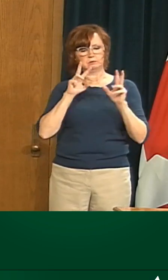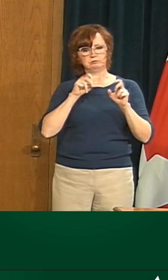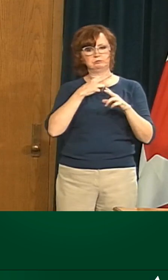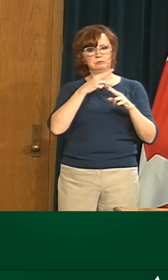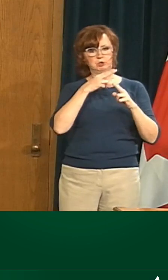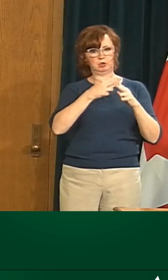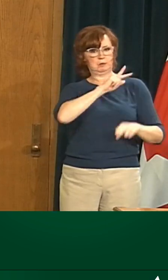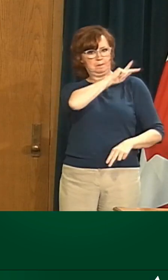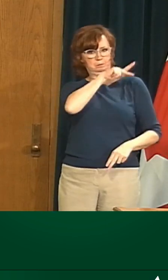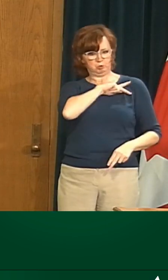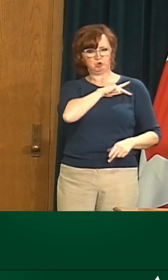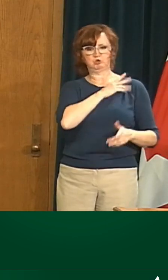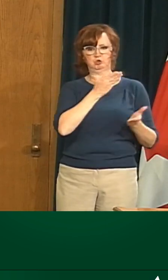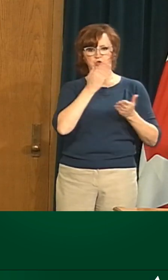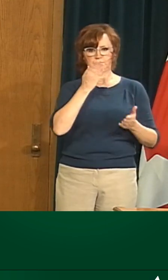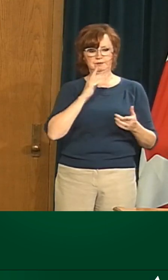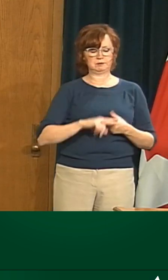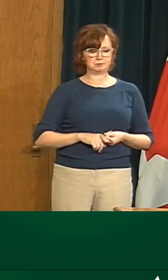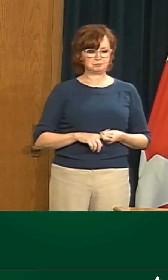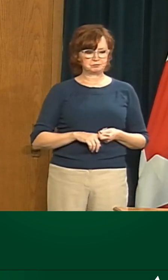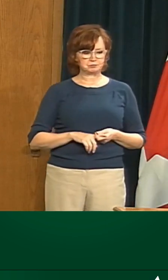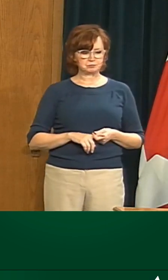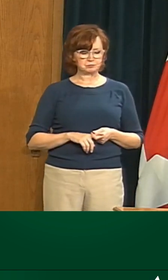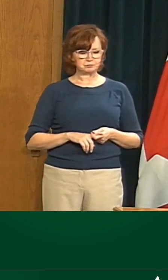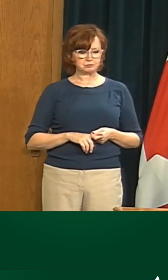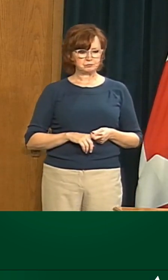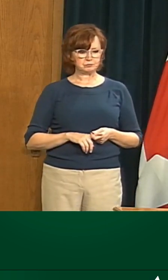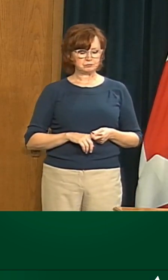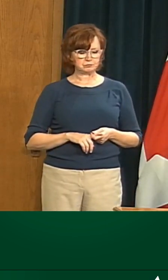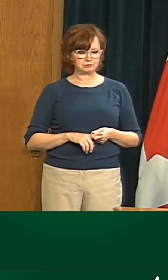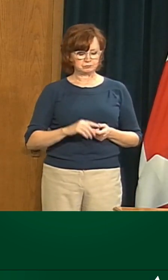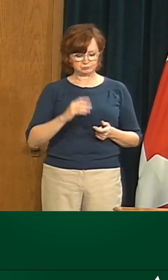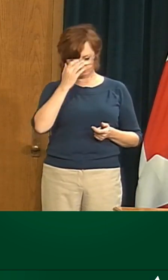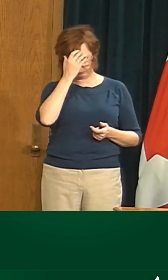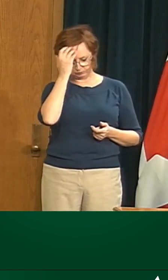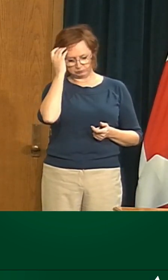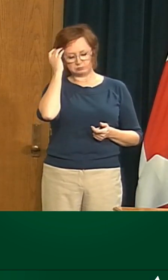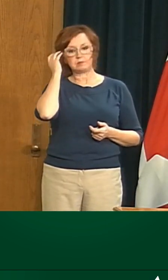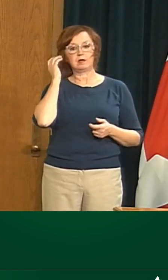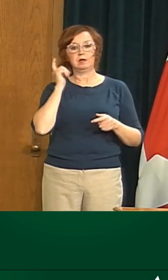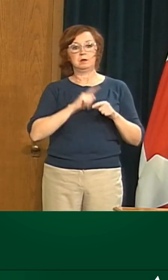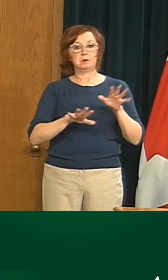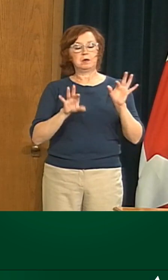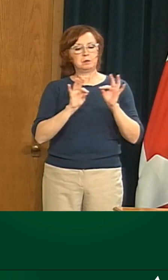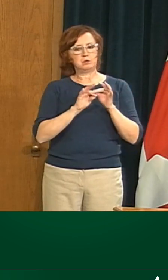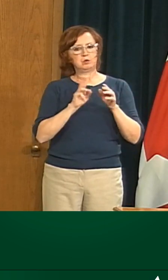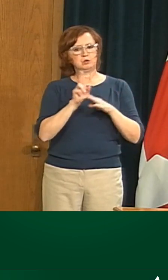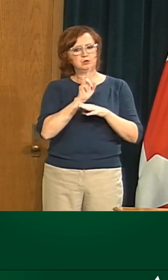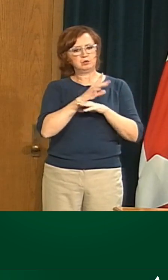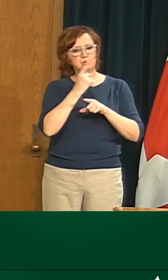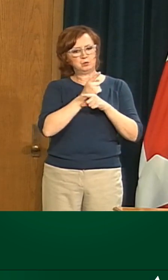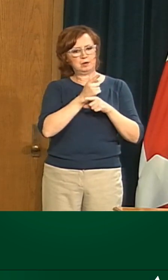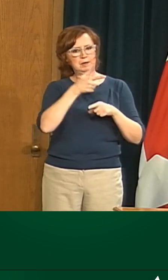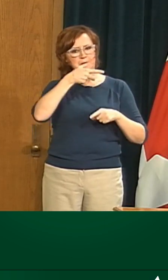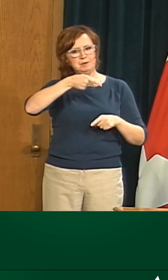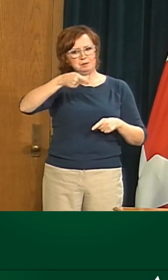that, to a large degree, practicing with personal protective equipment, practicing